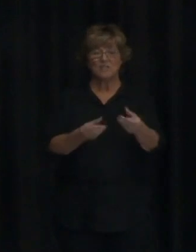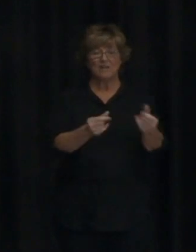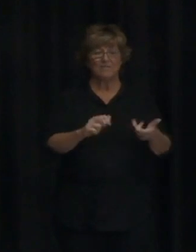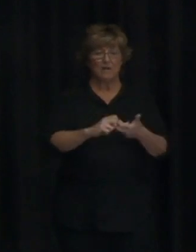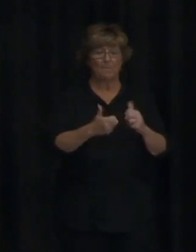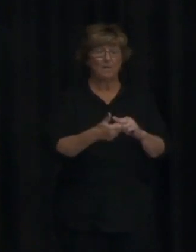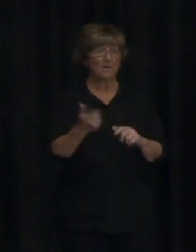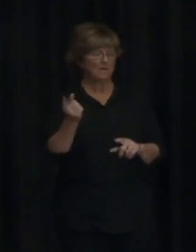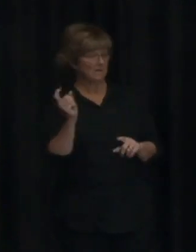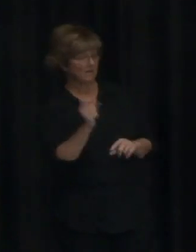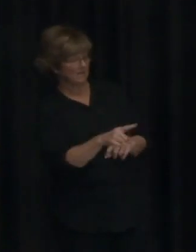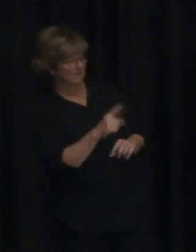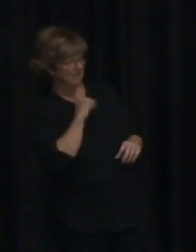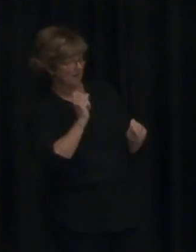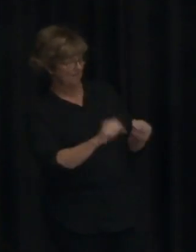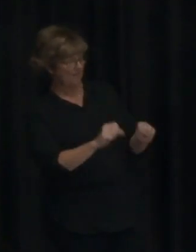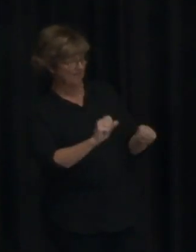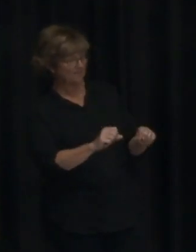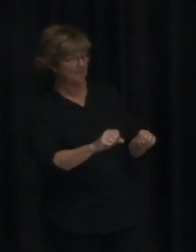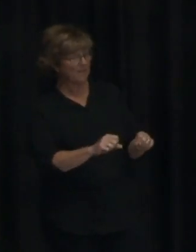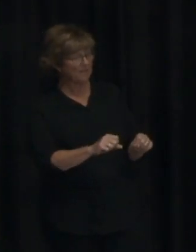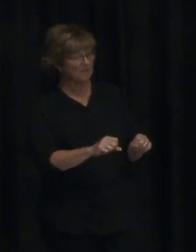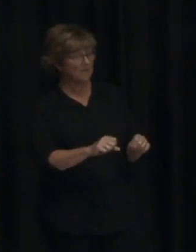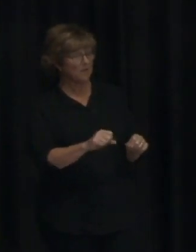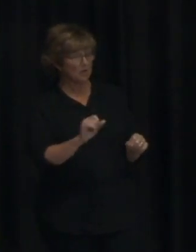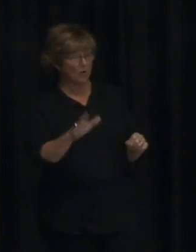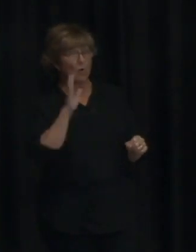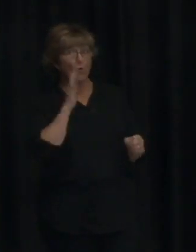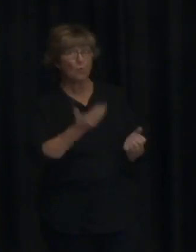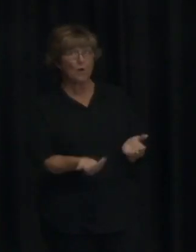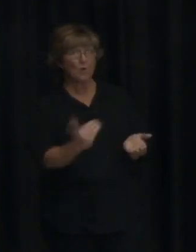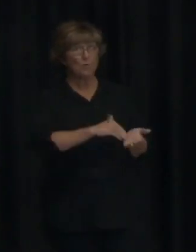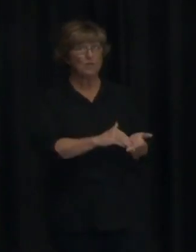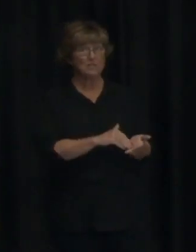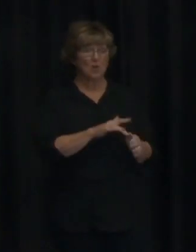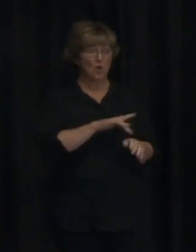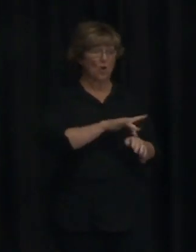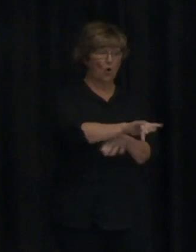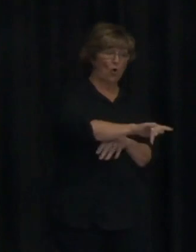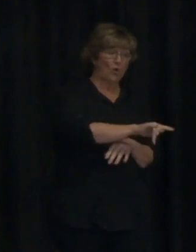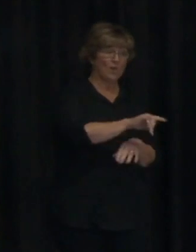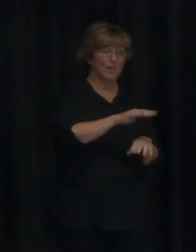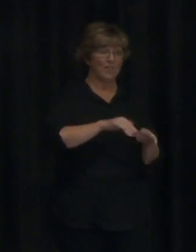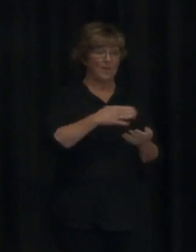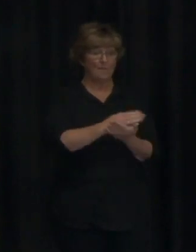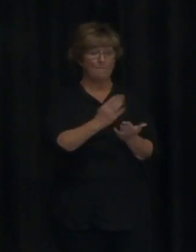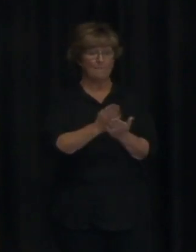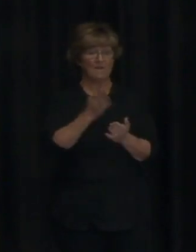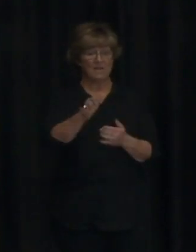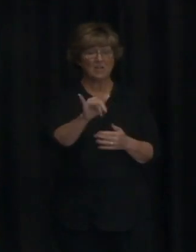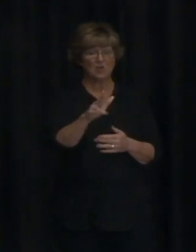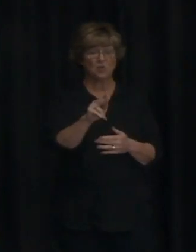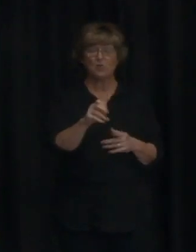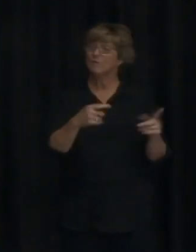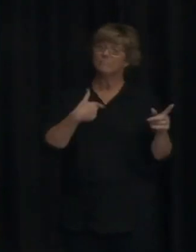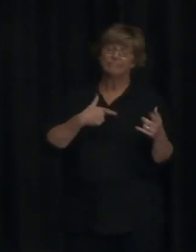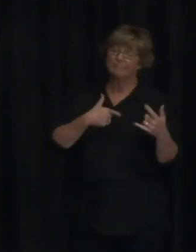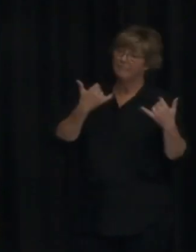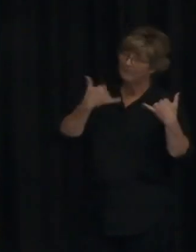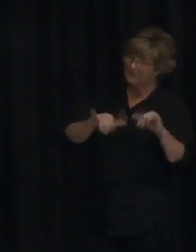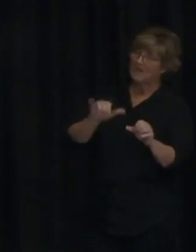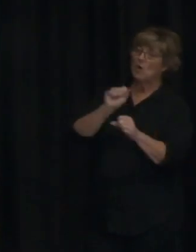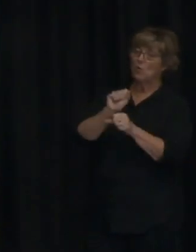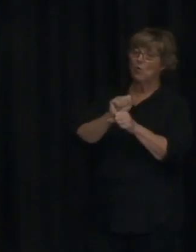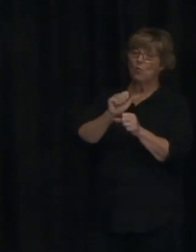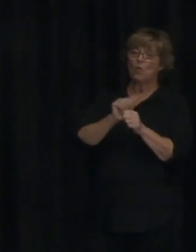there a possibility that those will be restored earlier than just the budget in June? We continue to work with the bargaining